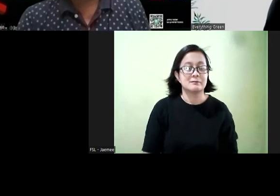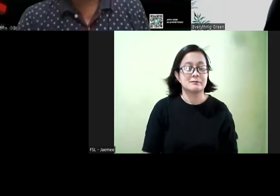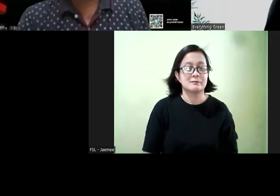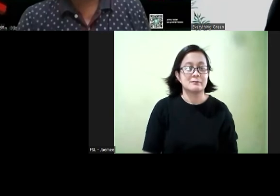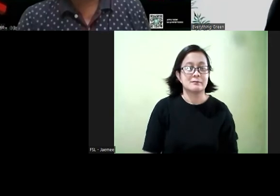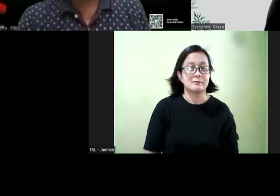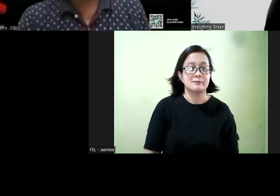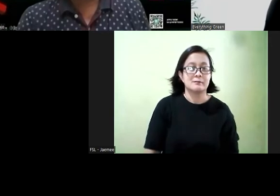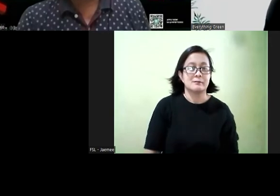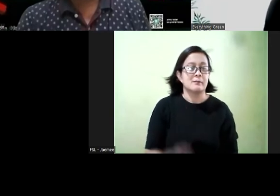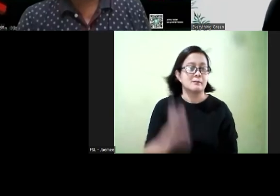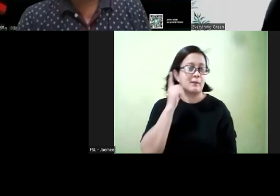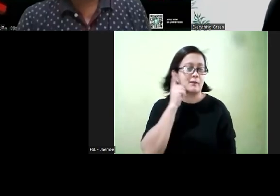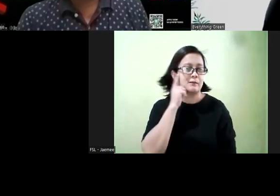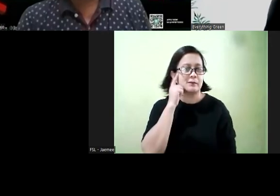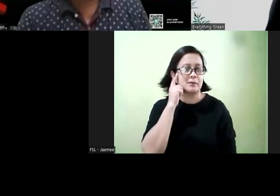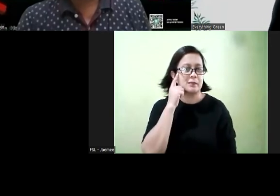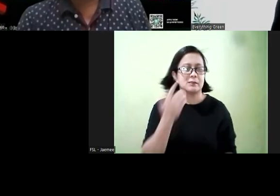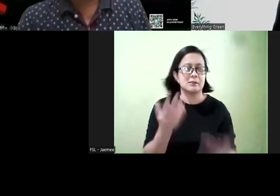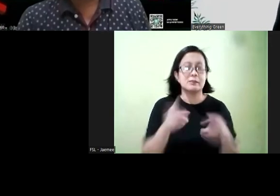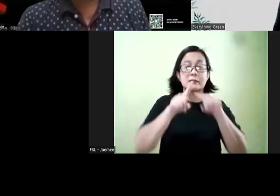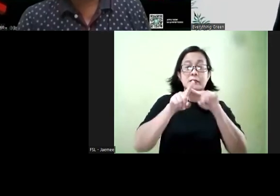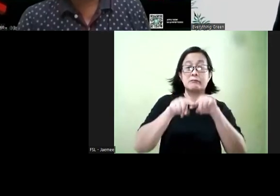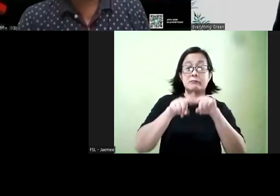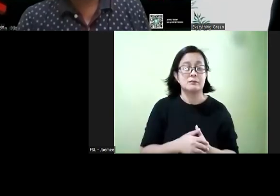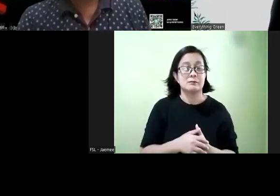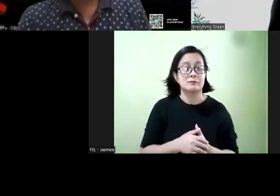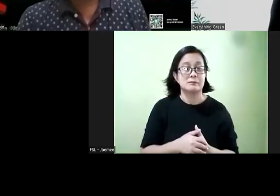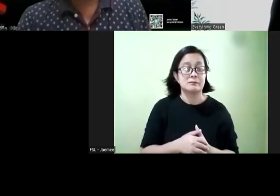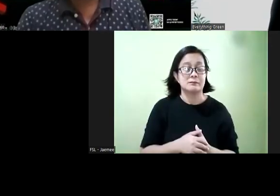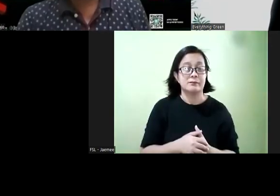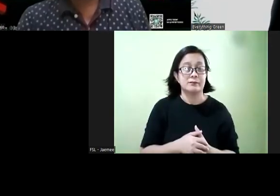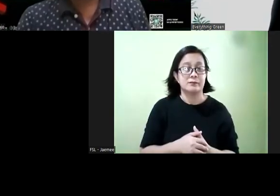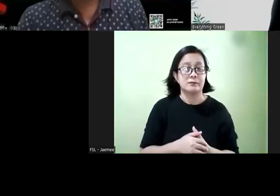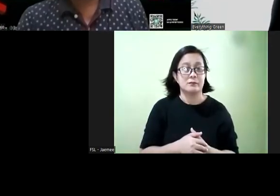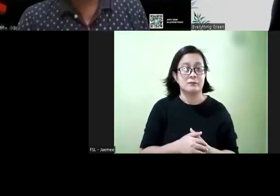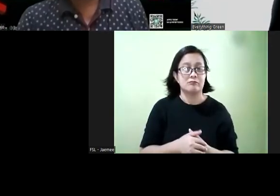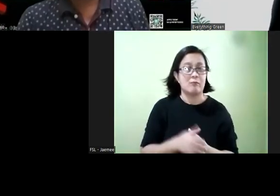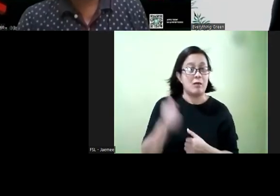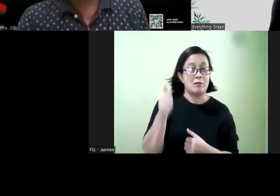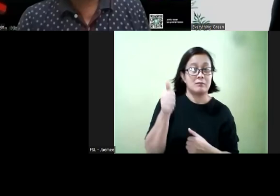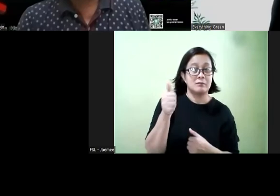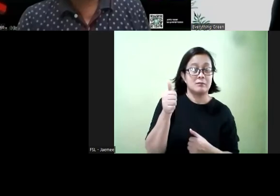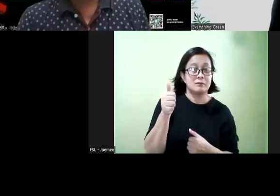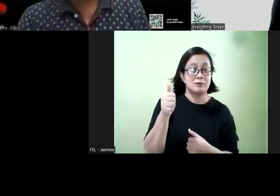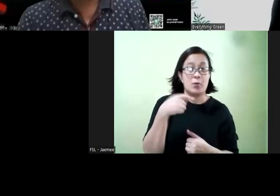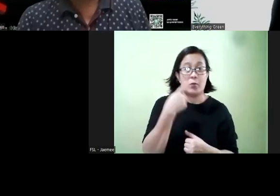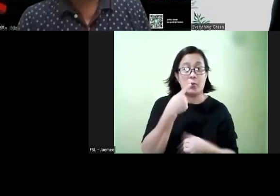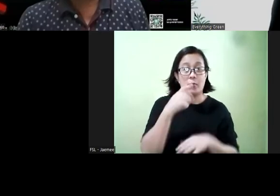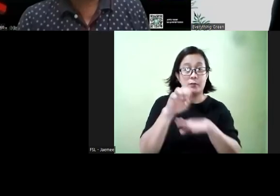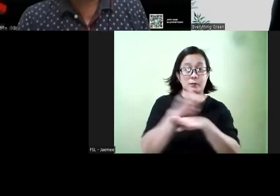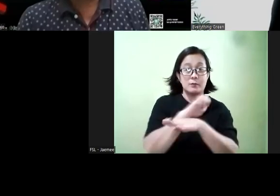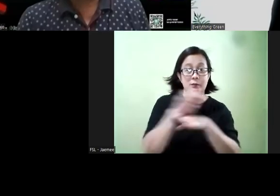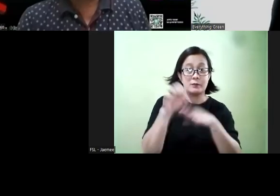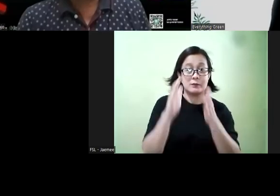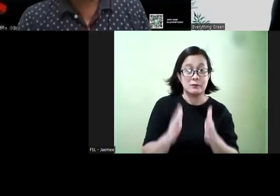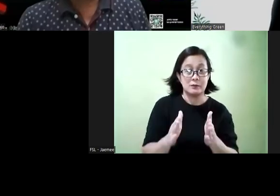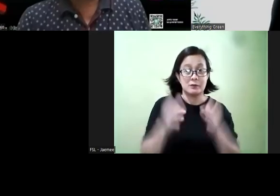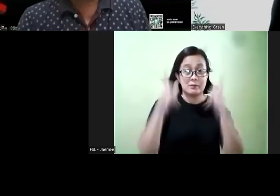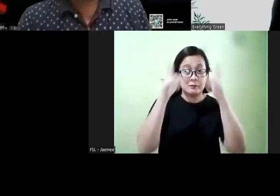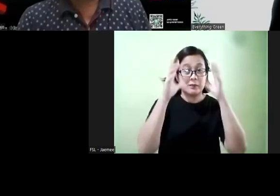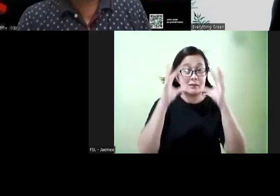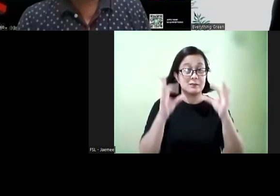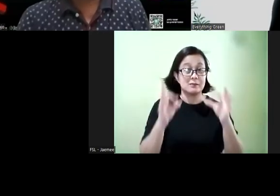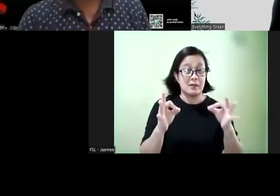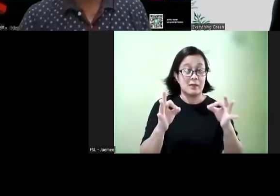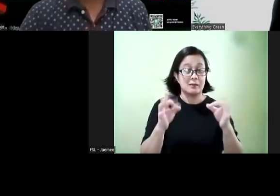think that really depends on you. I mean, we always leave it up to the entrepreneur to decide, no? Because